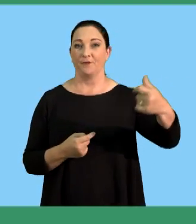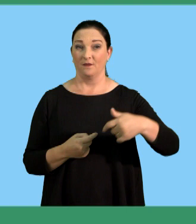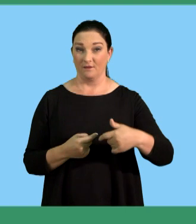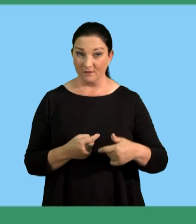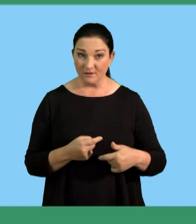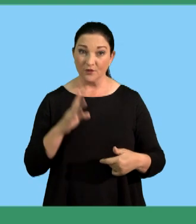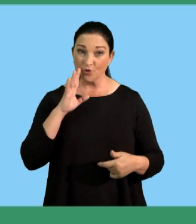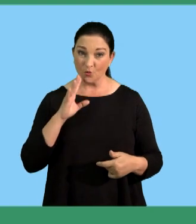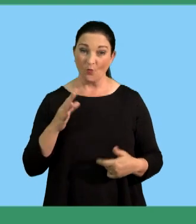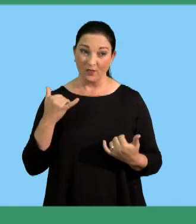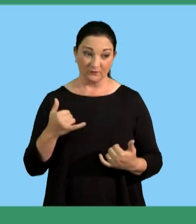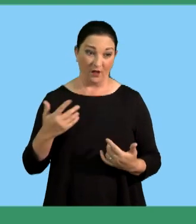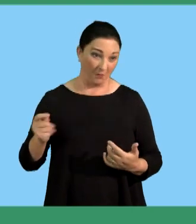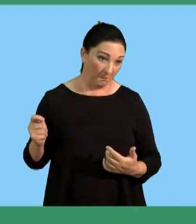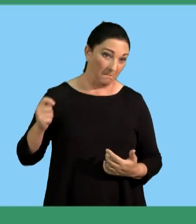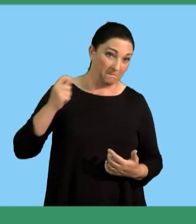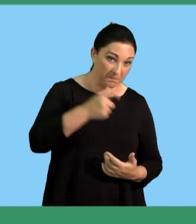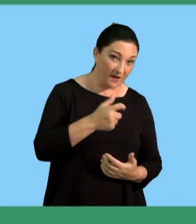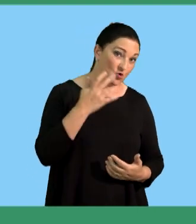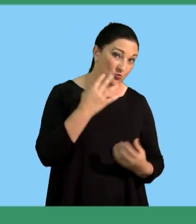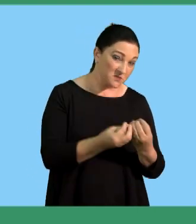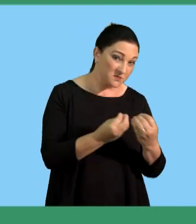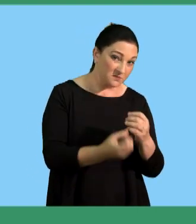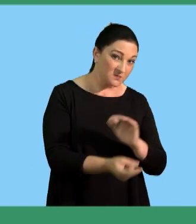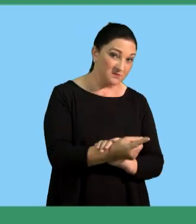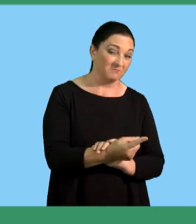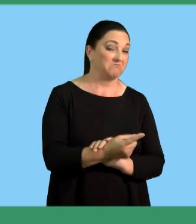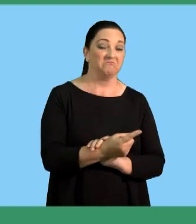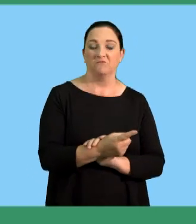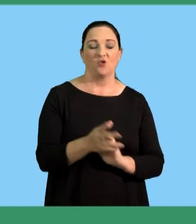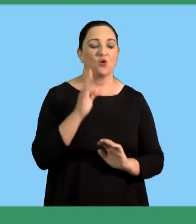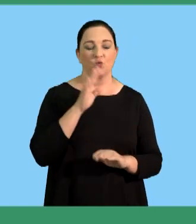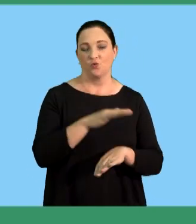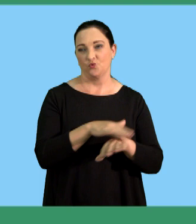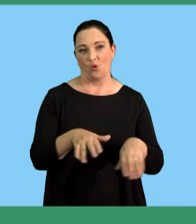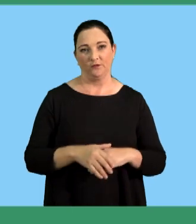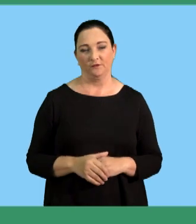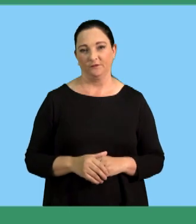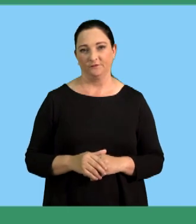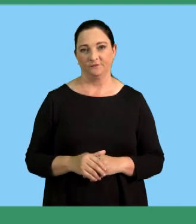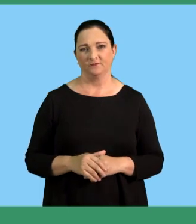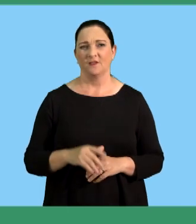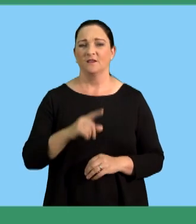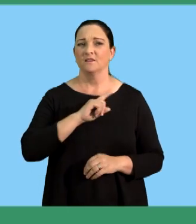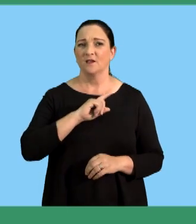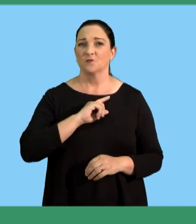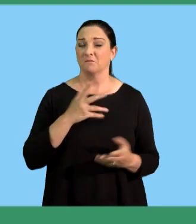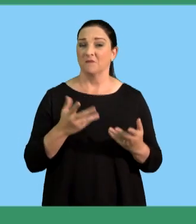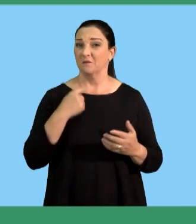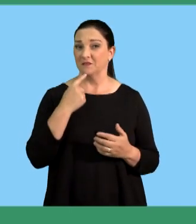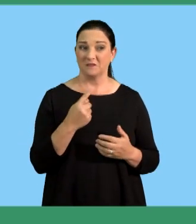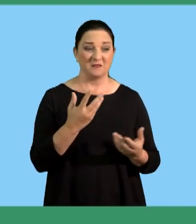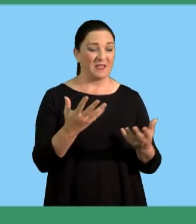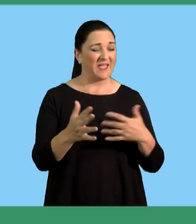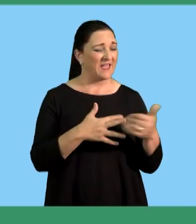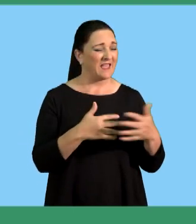be paid out to the insured if there is a claim for a loss. So that's what we mean there, to say should